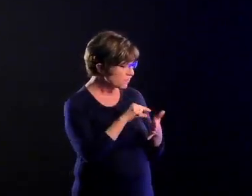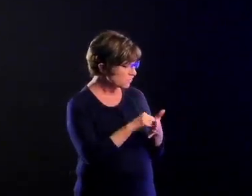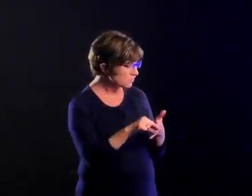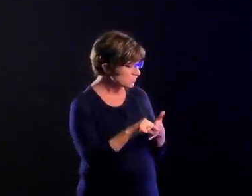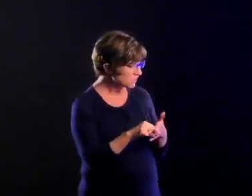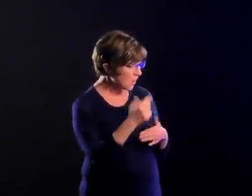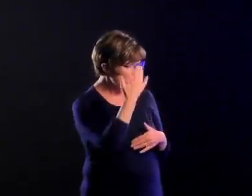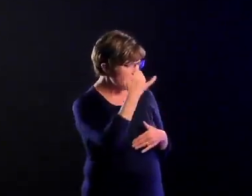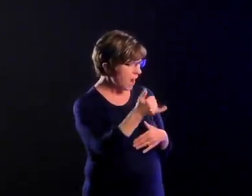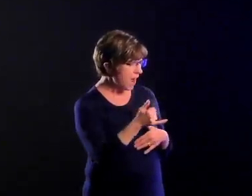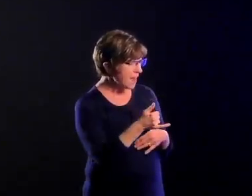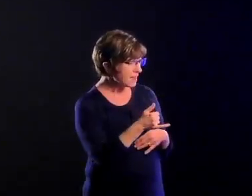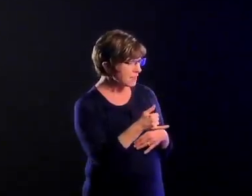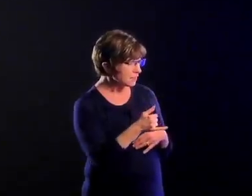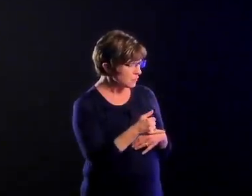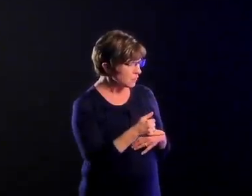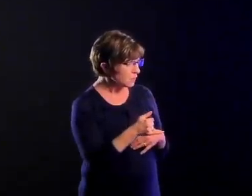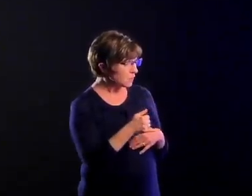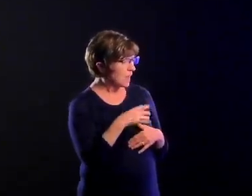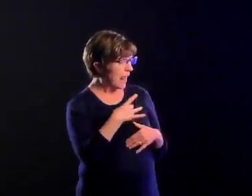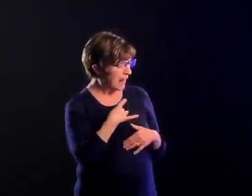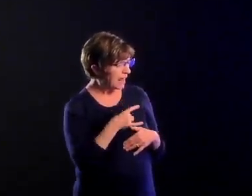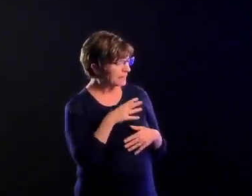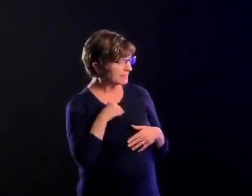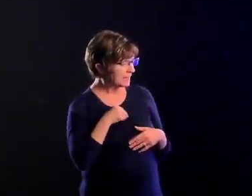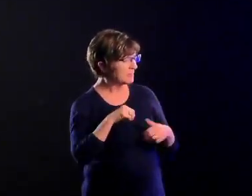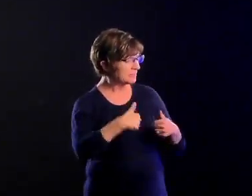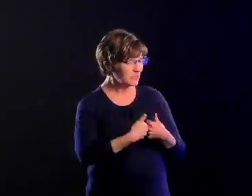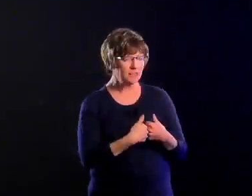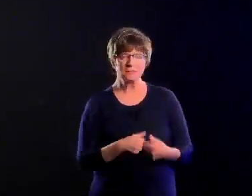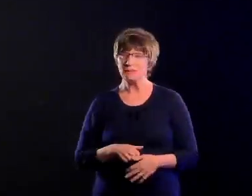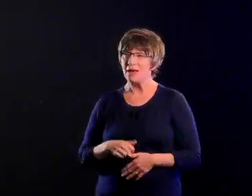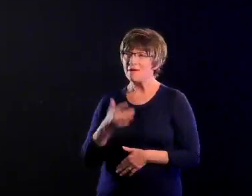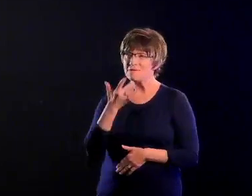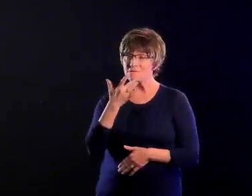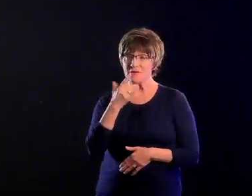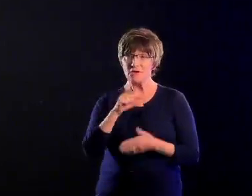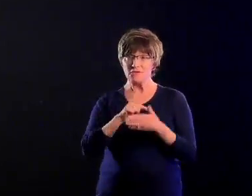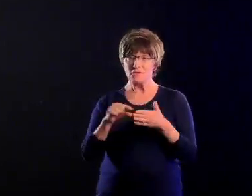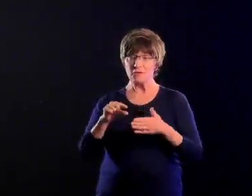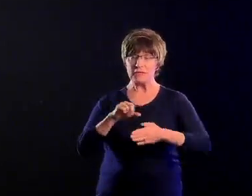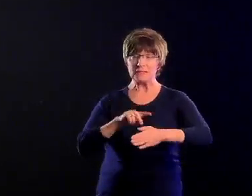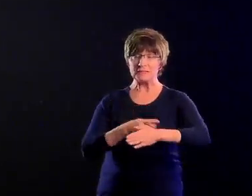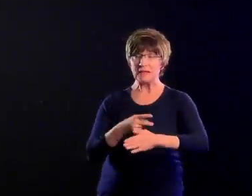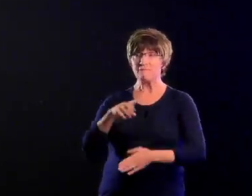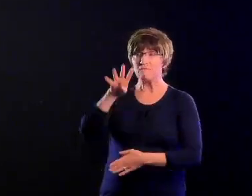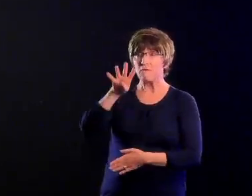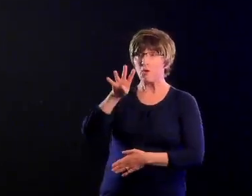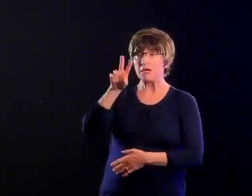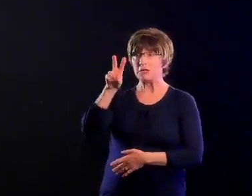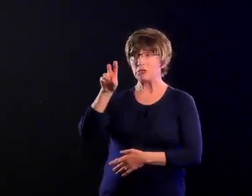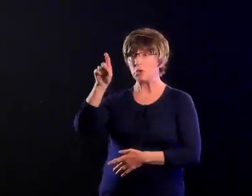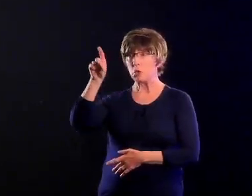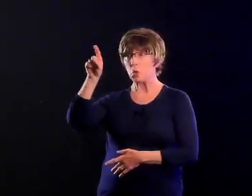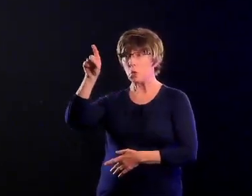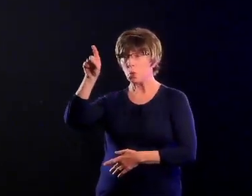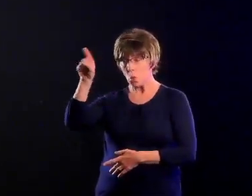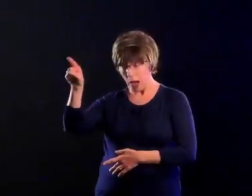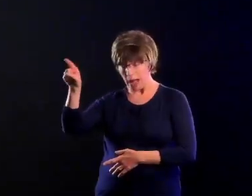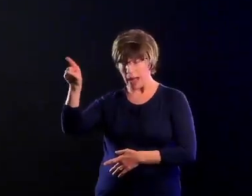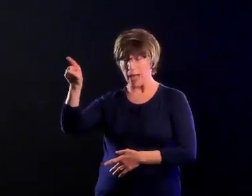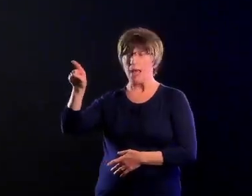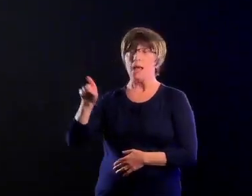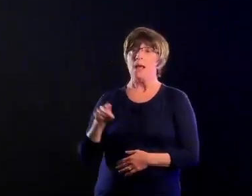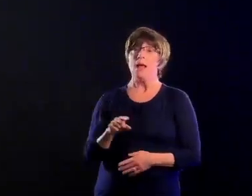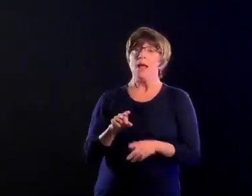and why you love taking the Mission M&M challenge? My favorite verse is Psalm 42:1. As a deer pants for streams of water, so